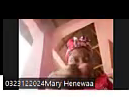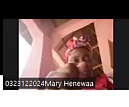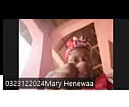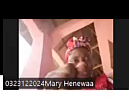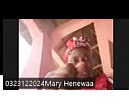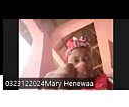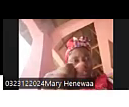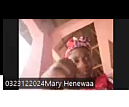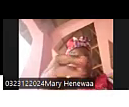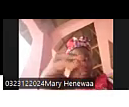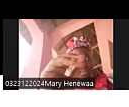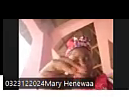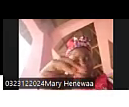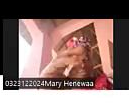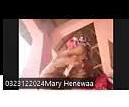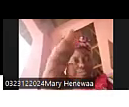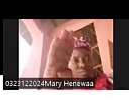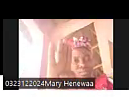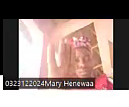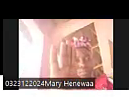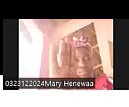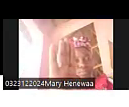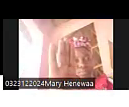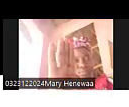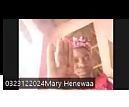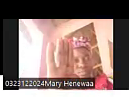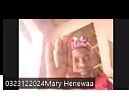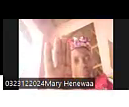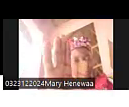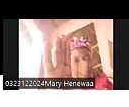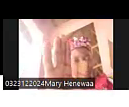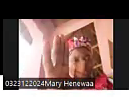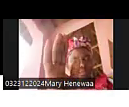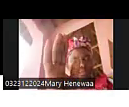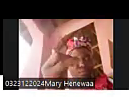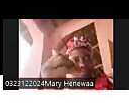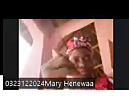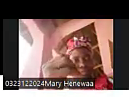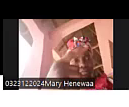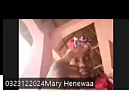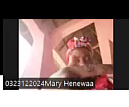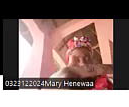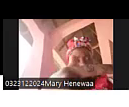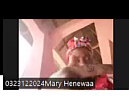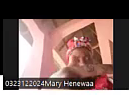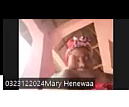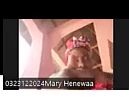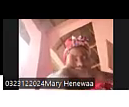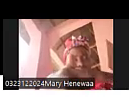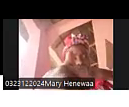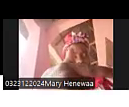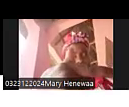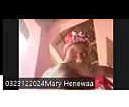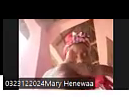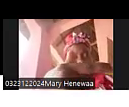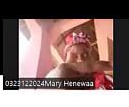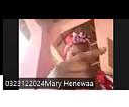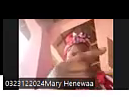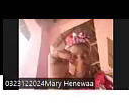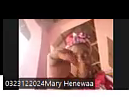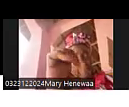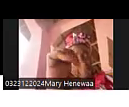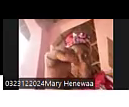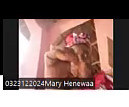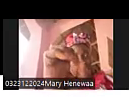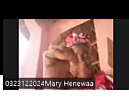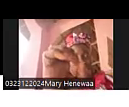Yes. I'm spelling the like. L So for this I stage, you keep practicing. I'll call you to sign to the class